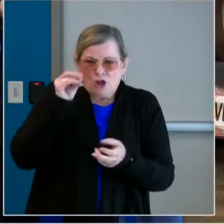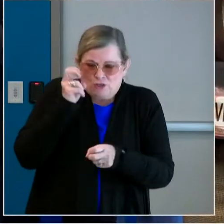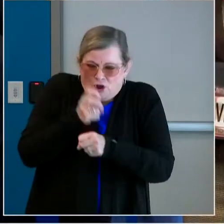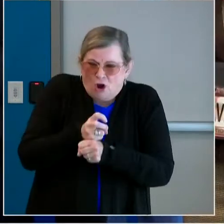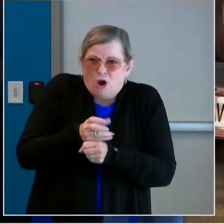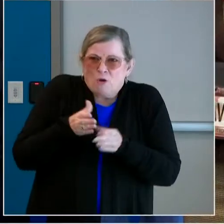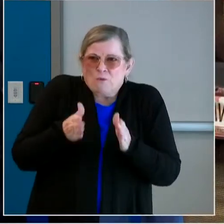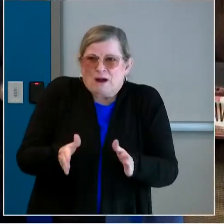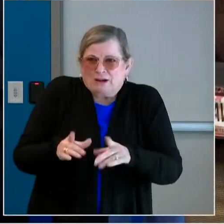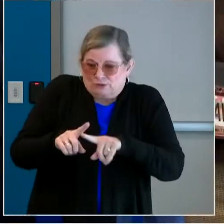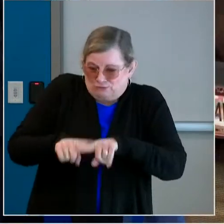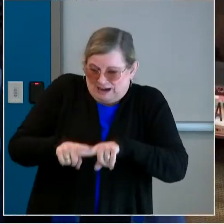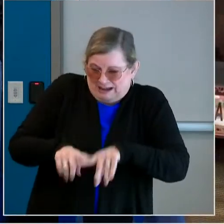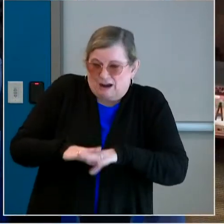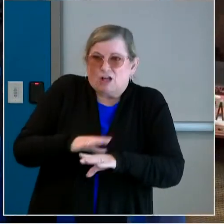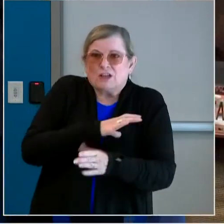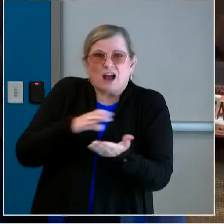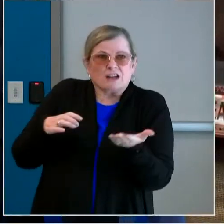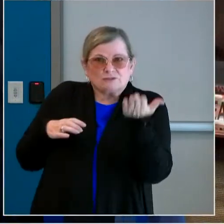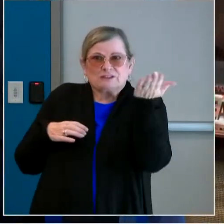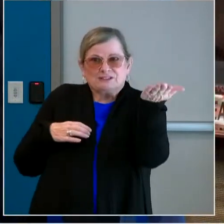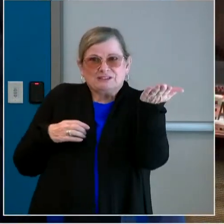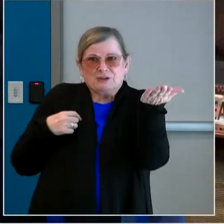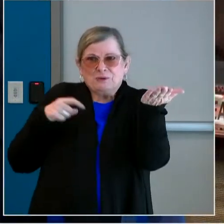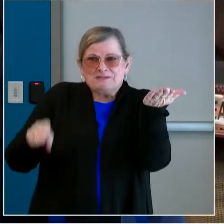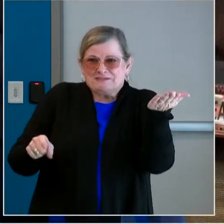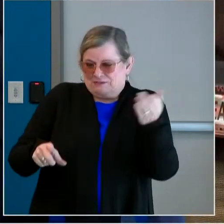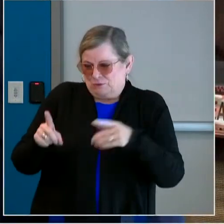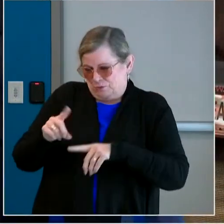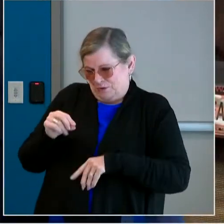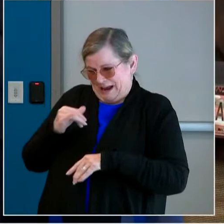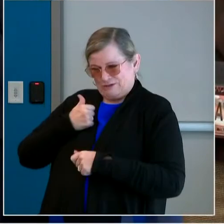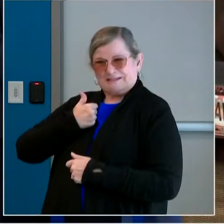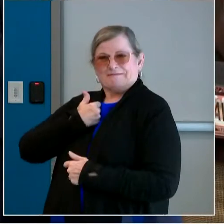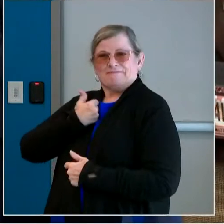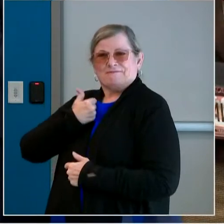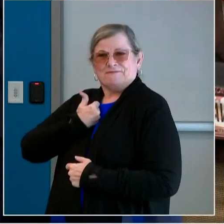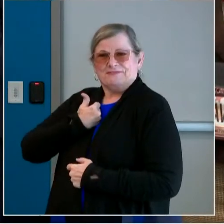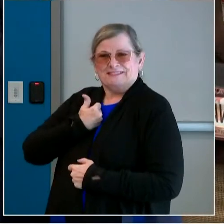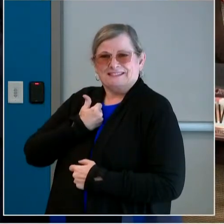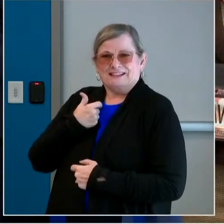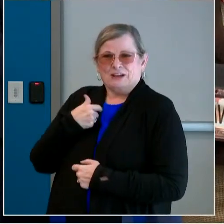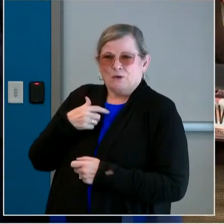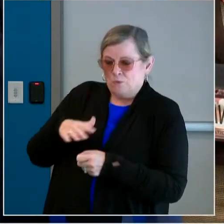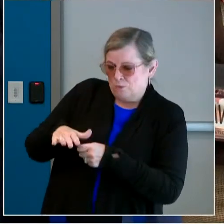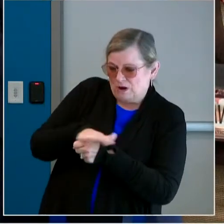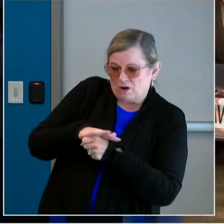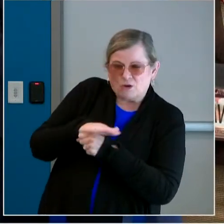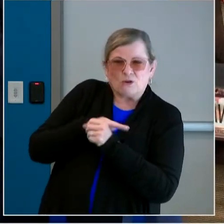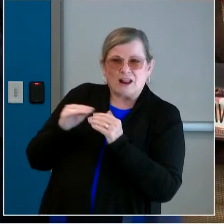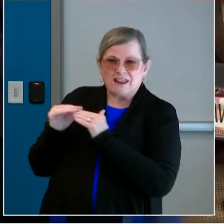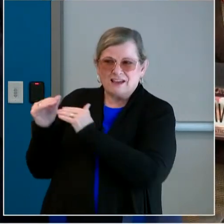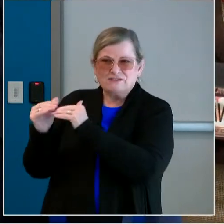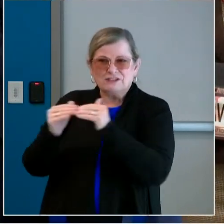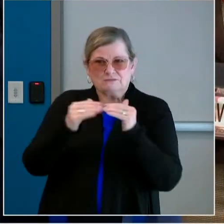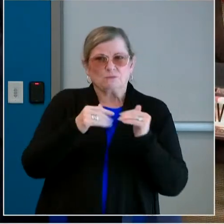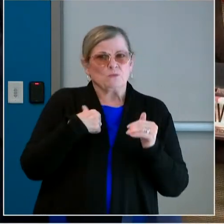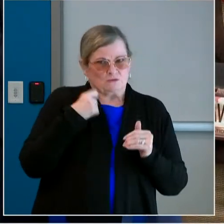take action ourselves to make sure that we, at the local level, and we're particularly vulnerable,